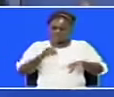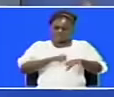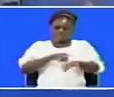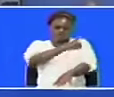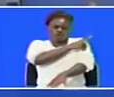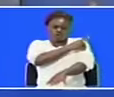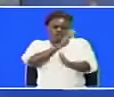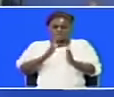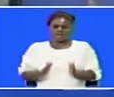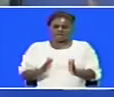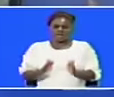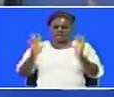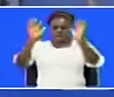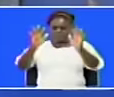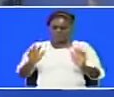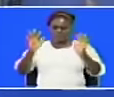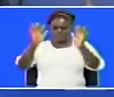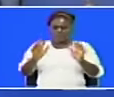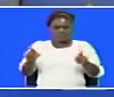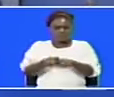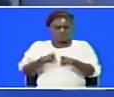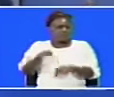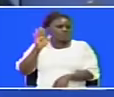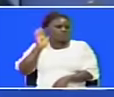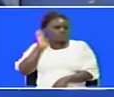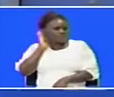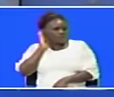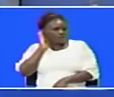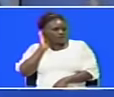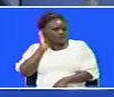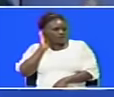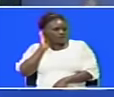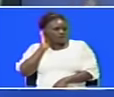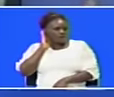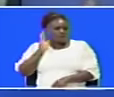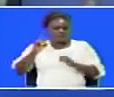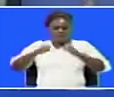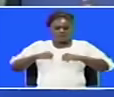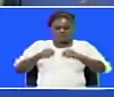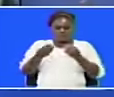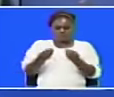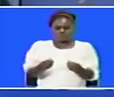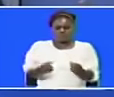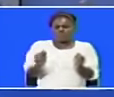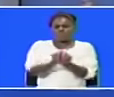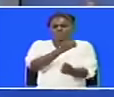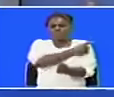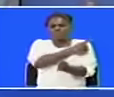strike, and we have worked hard to arrive at a workable solution with the